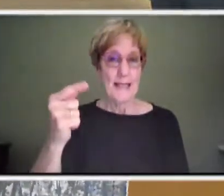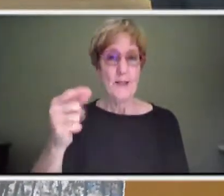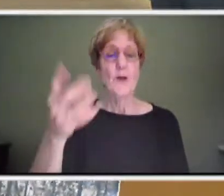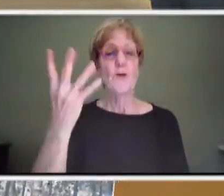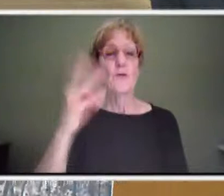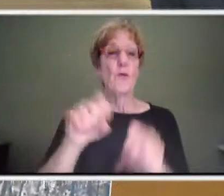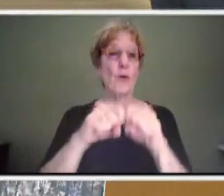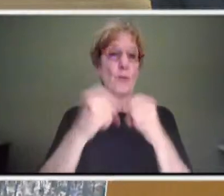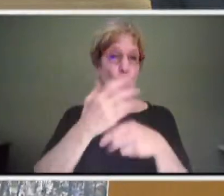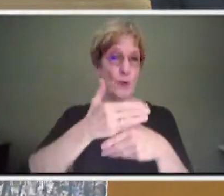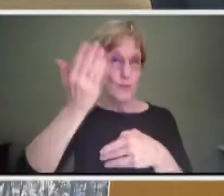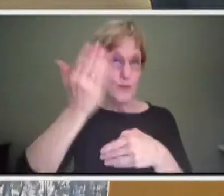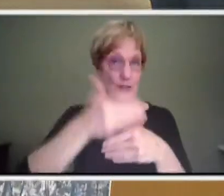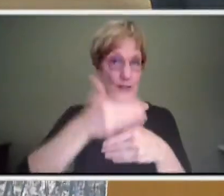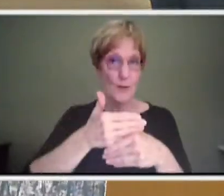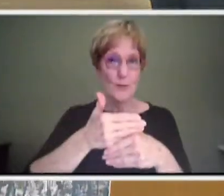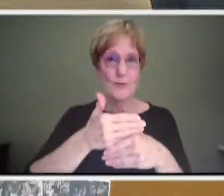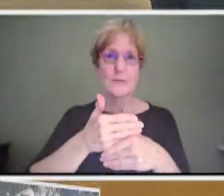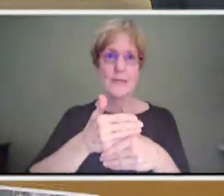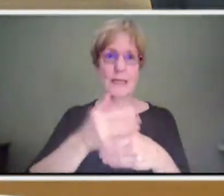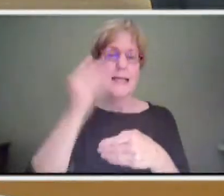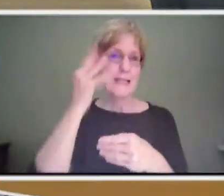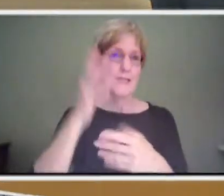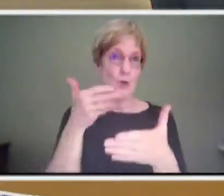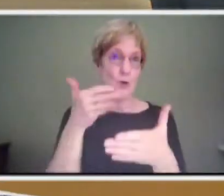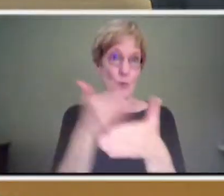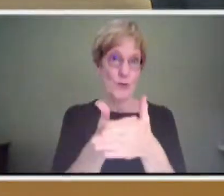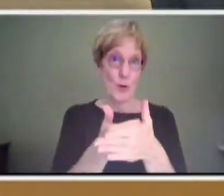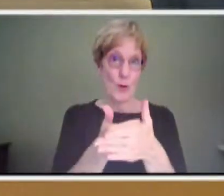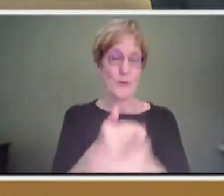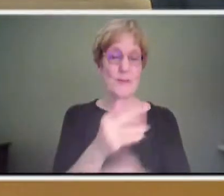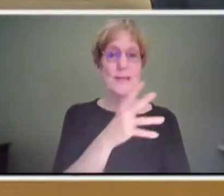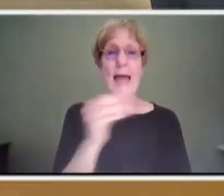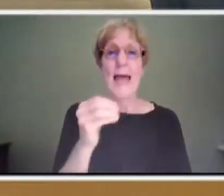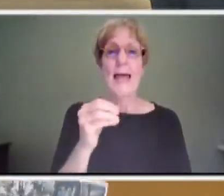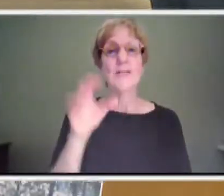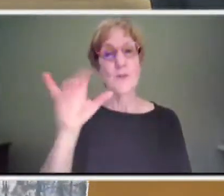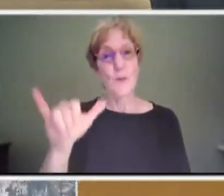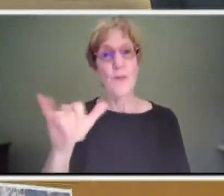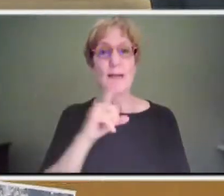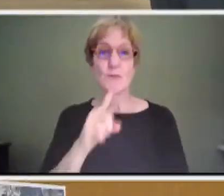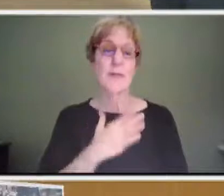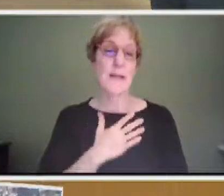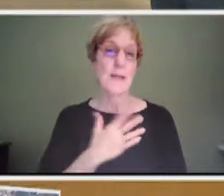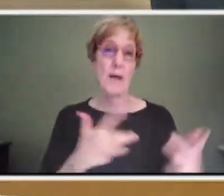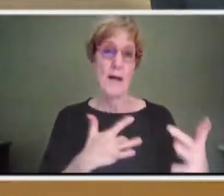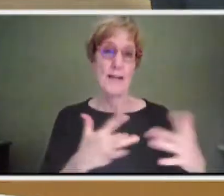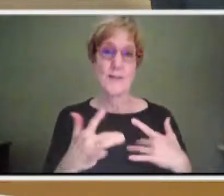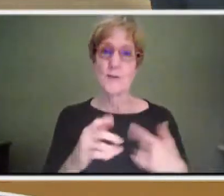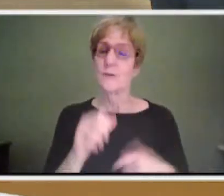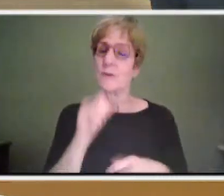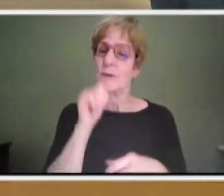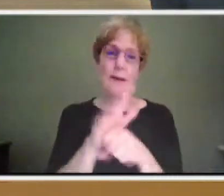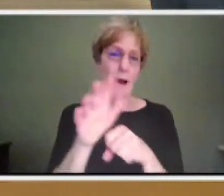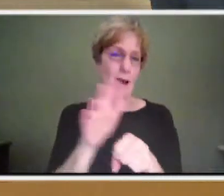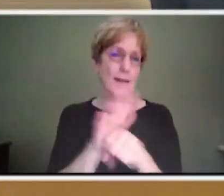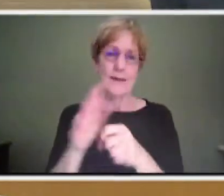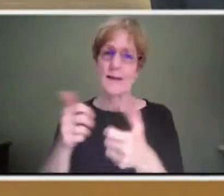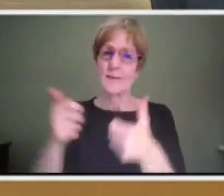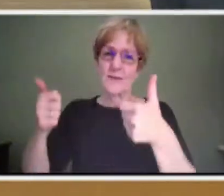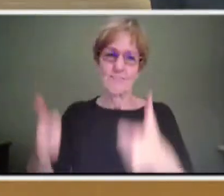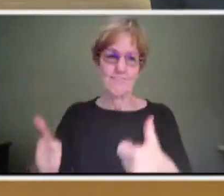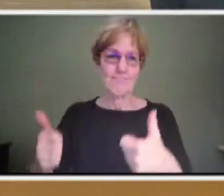that will let you know it's very close. And so that is really my concern. This is not sufficient, what is already